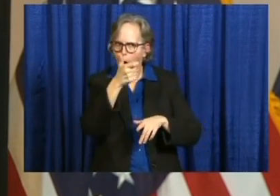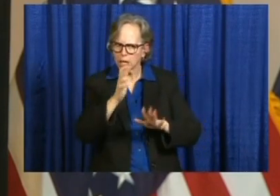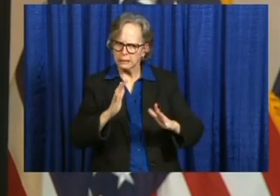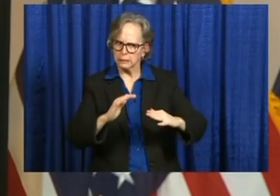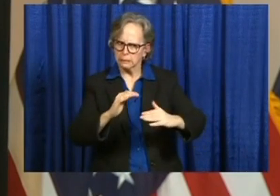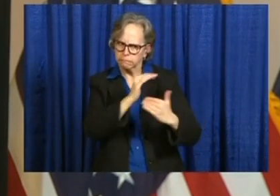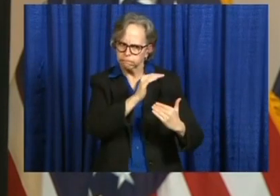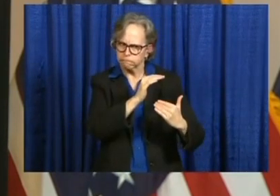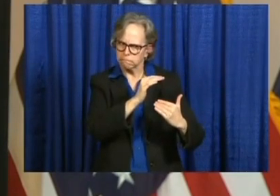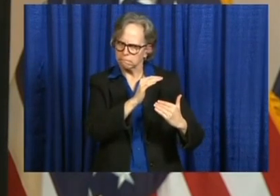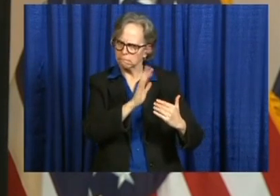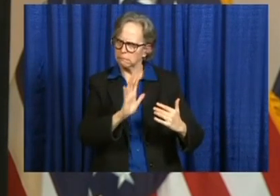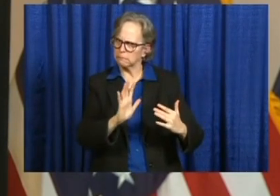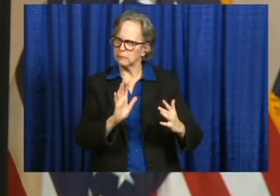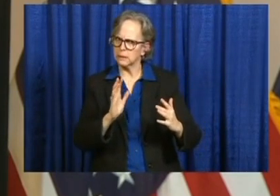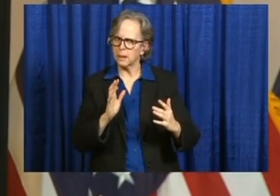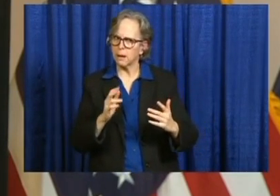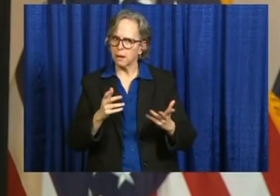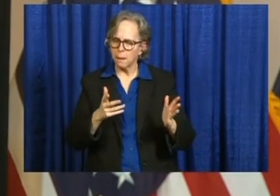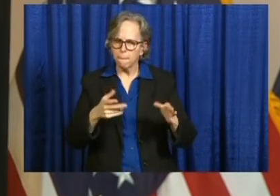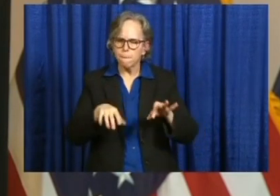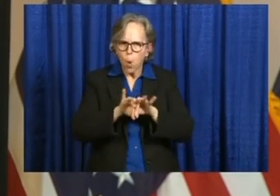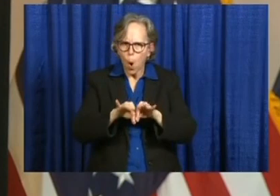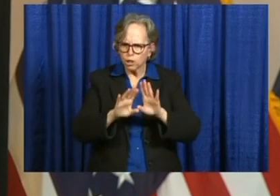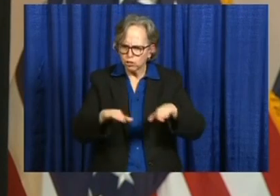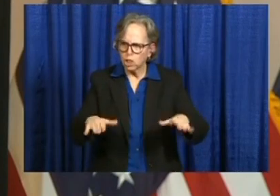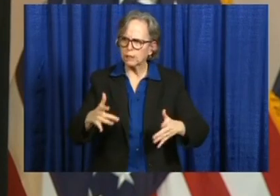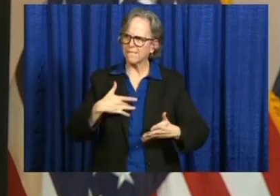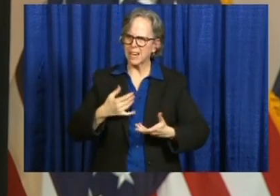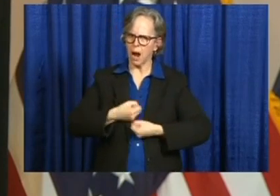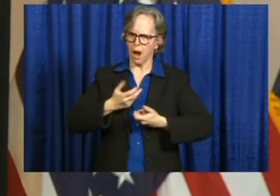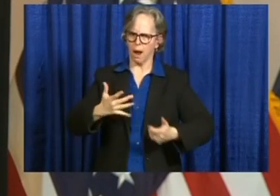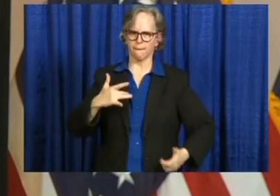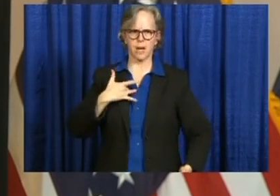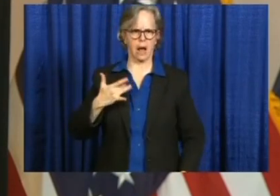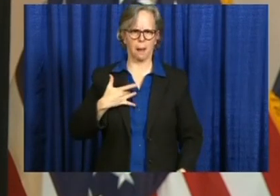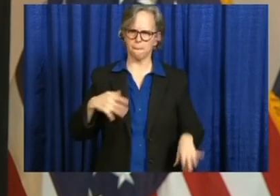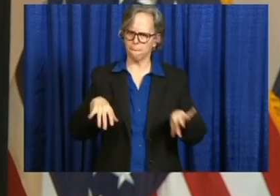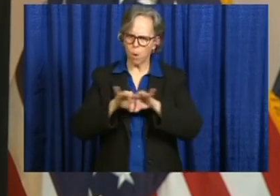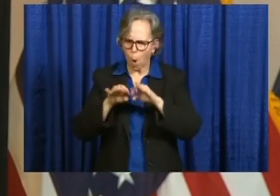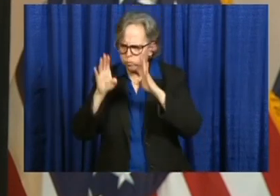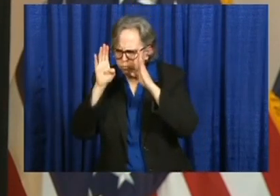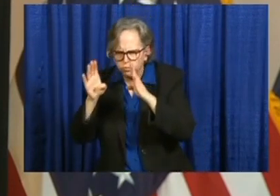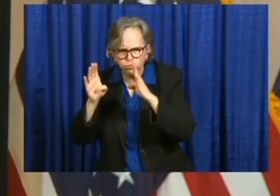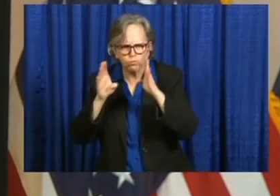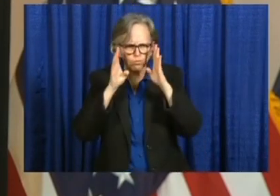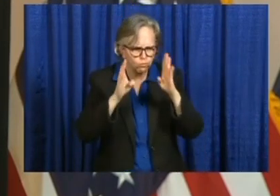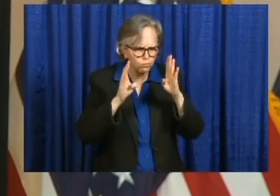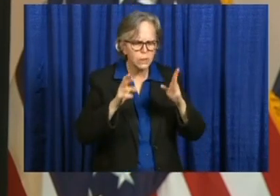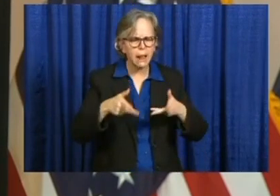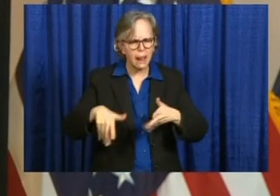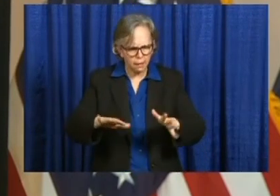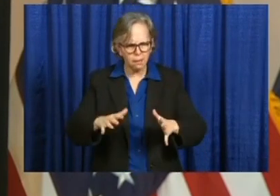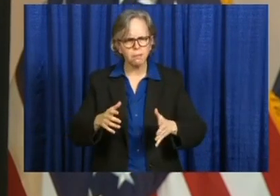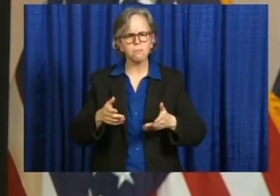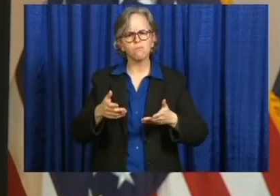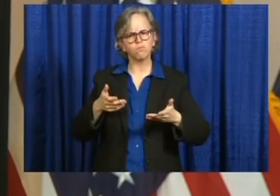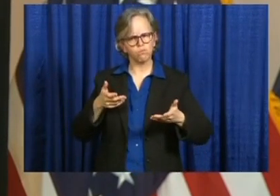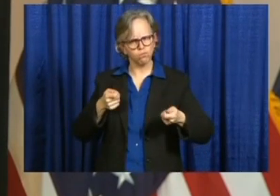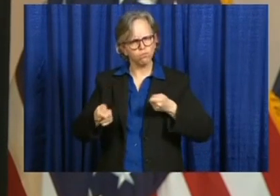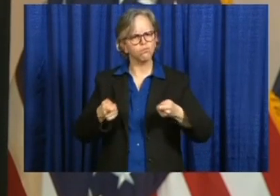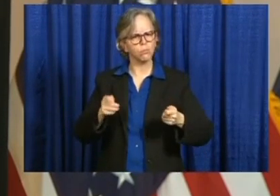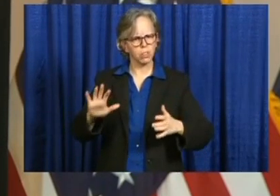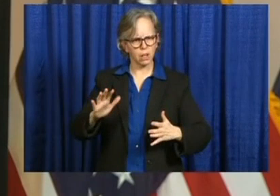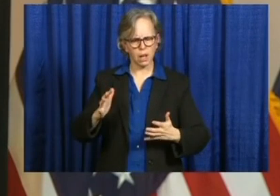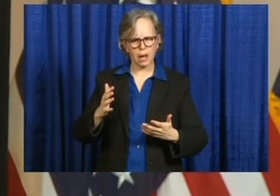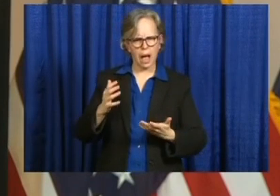feelings and help them manage their worries, and think about ways that they have opportunities to be in control right now in their